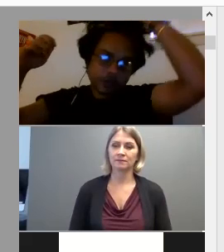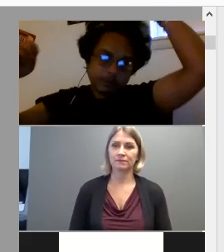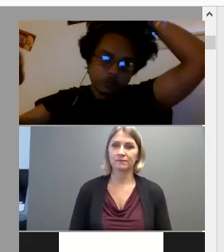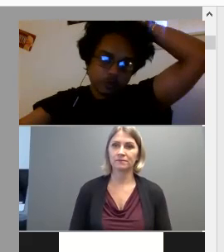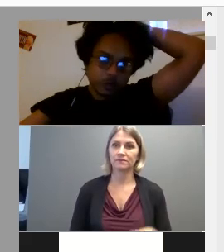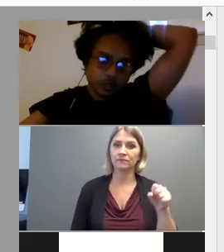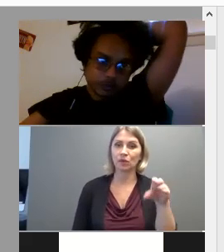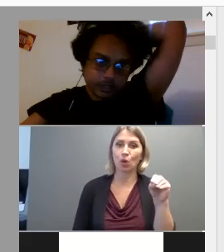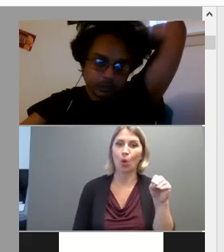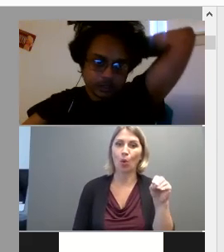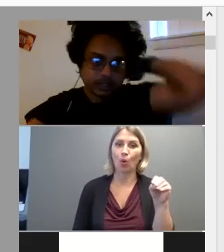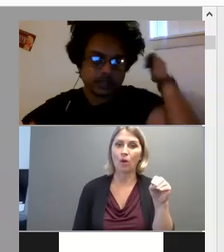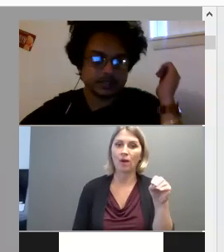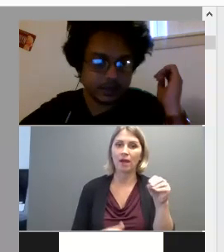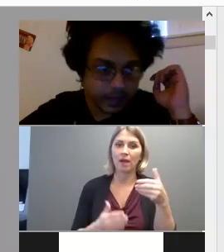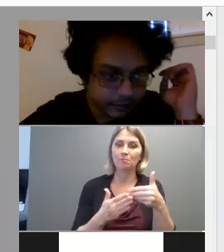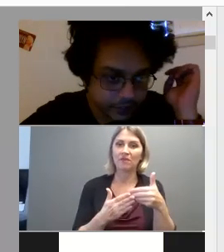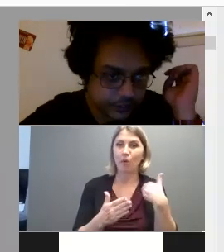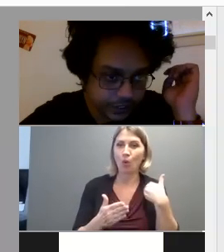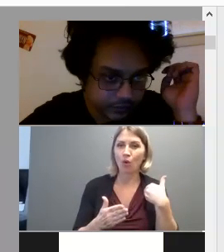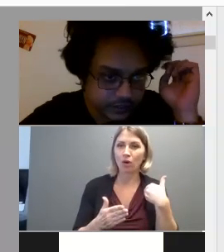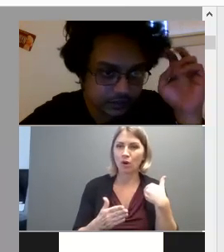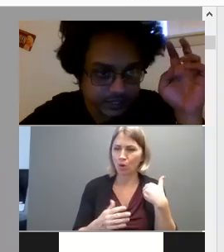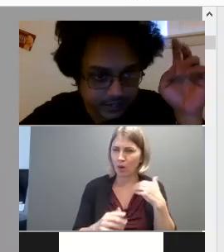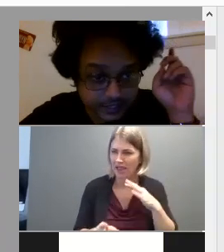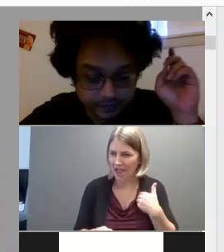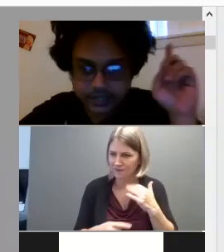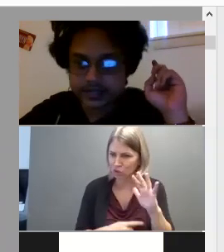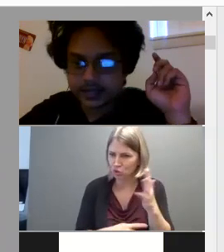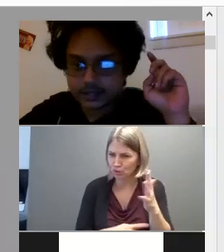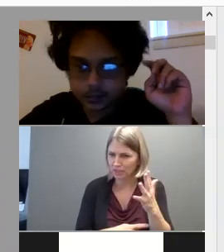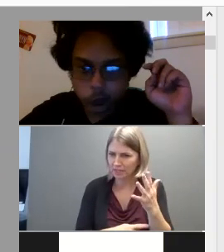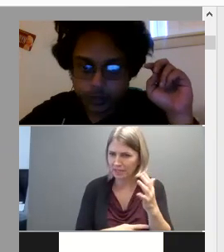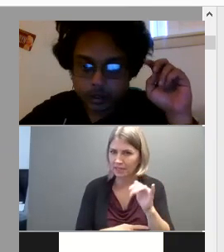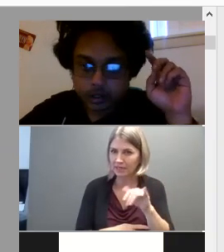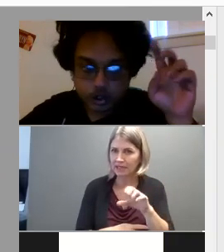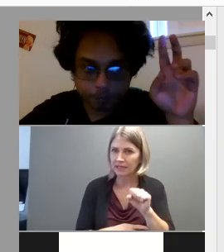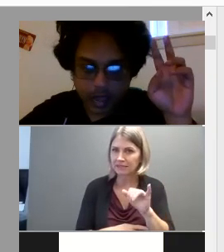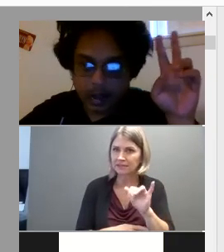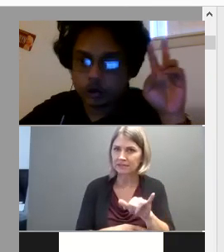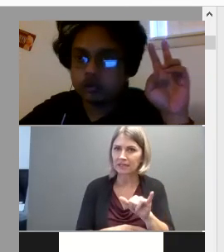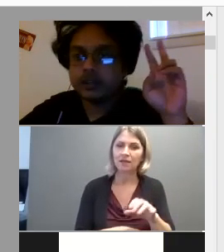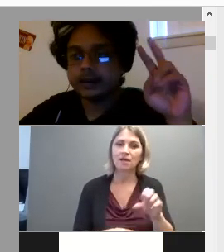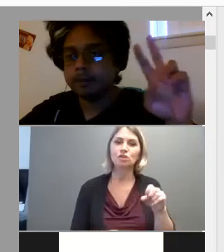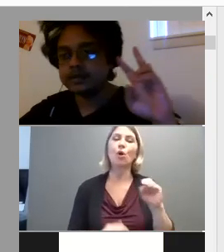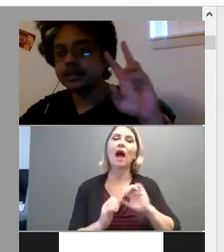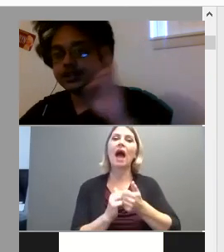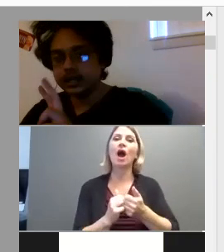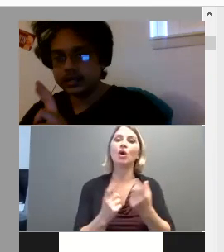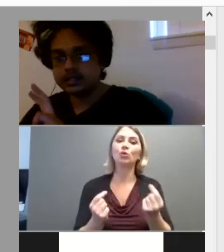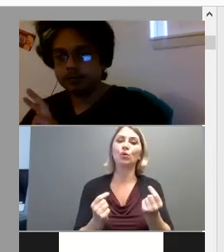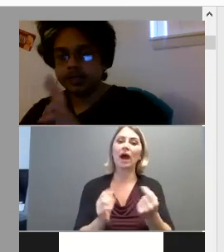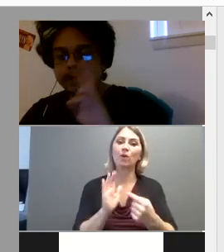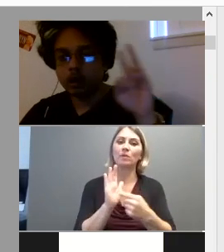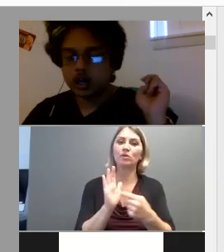So before I move on to this particular thing, yes, I have a tree traversal. Yes, that is a very nice answer. So how do we